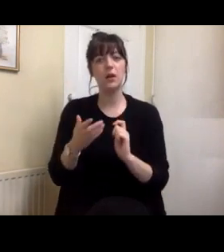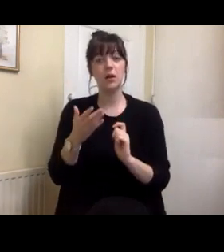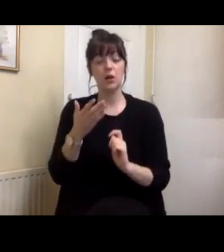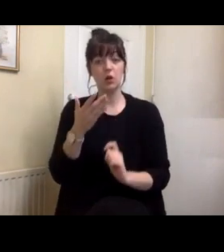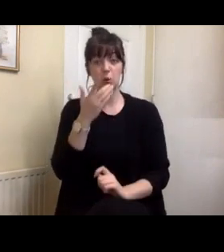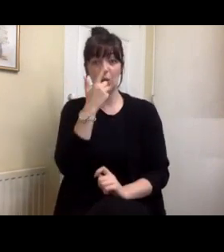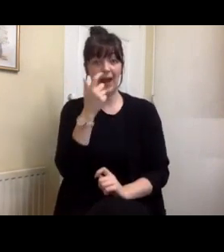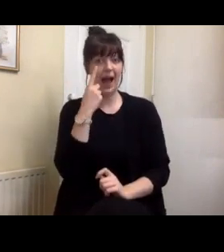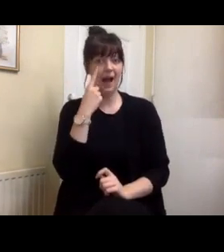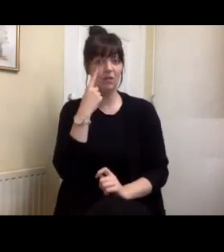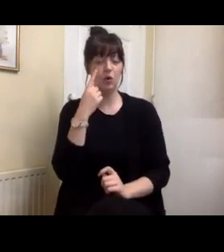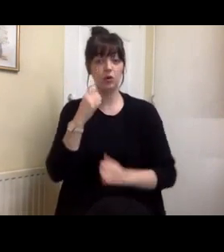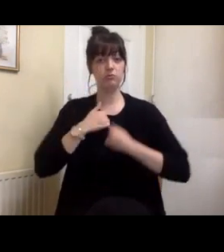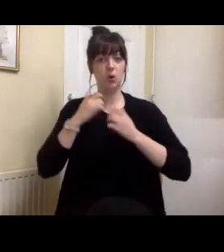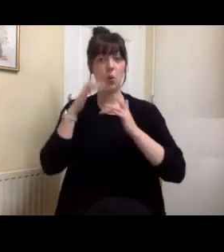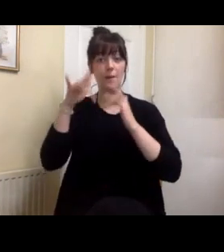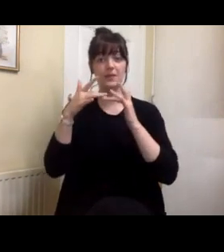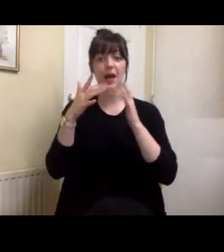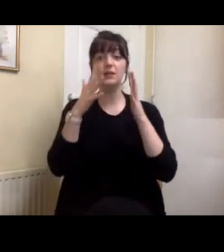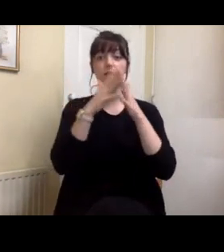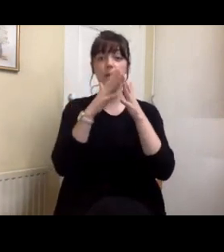our website,